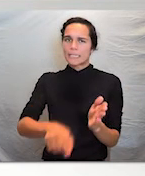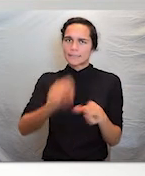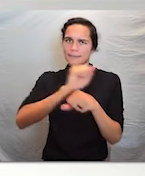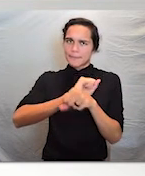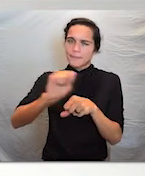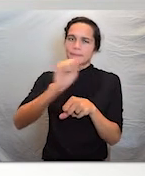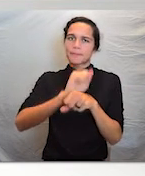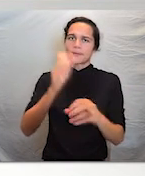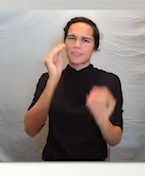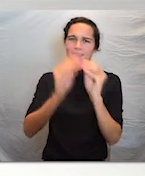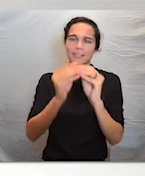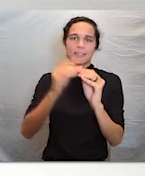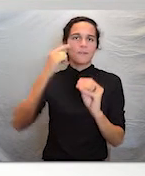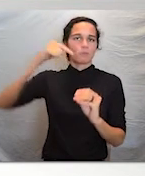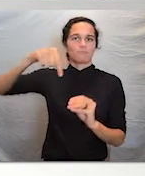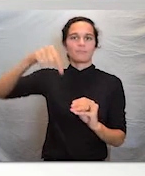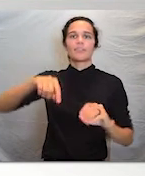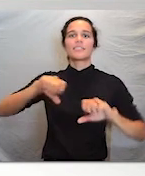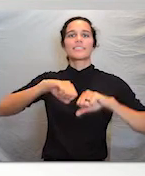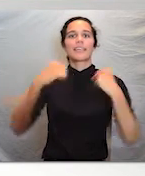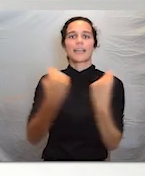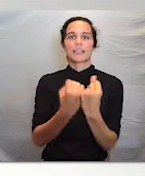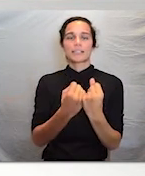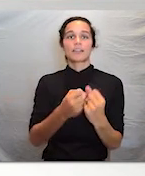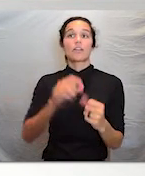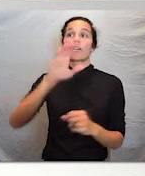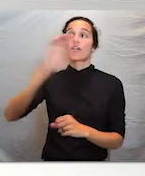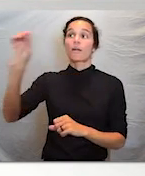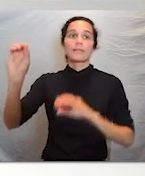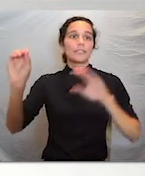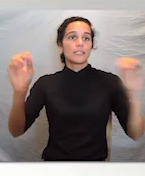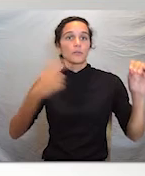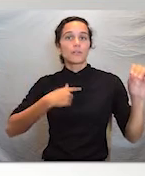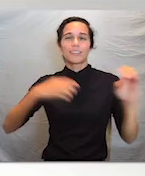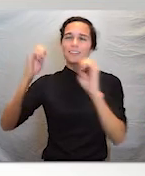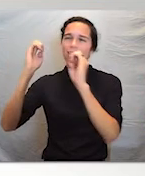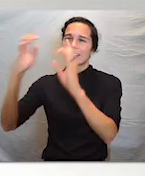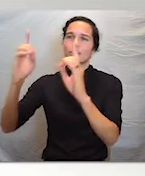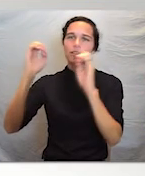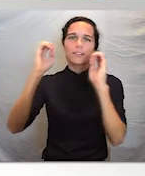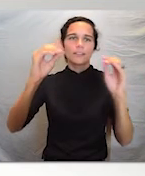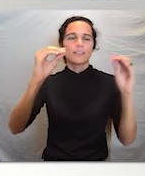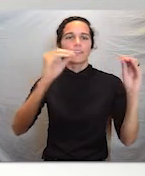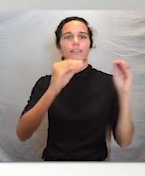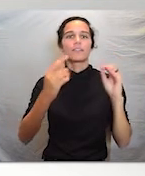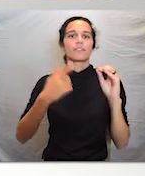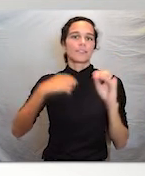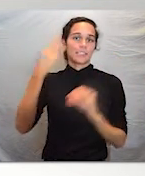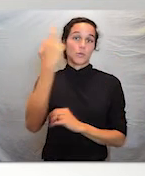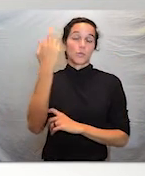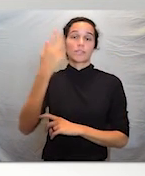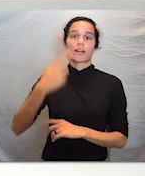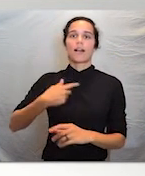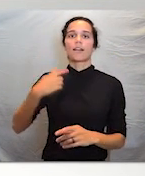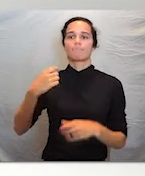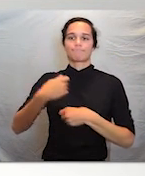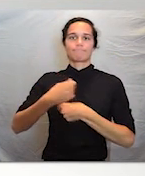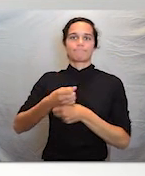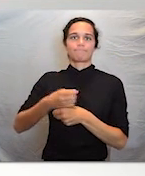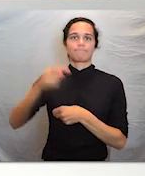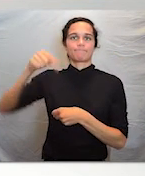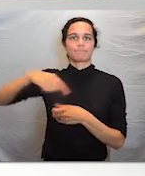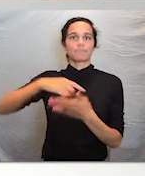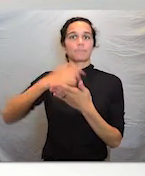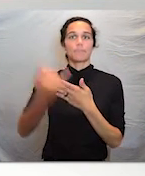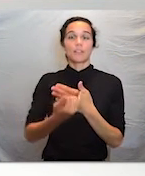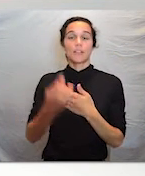our employers. And that's part of the reason why I created the guide. It's not just for the job seeker, but it's for the